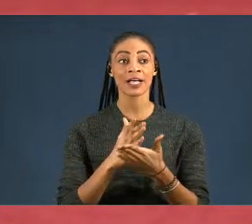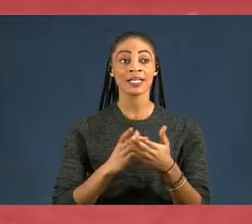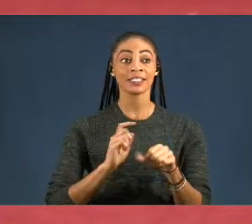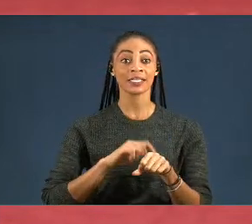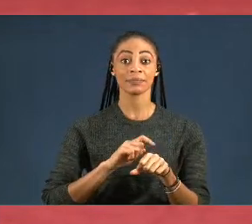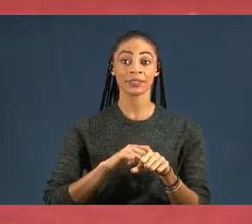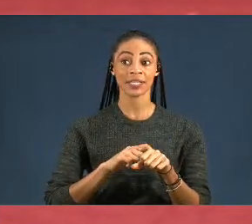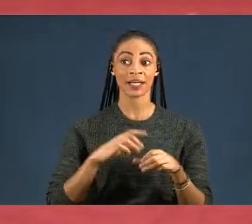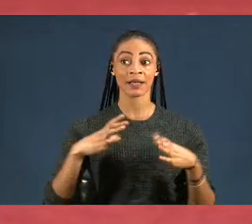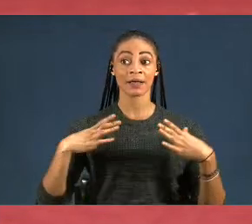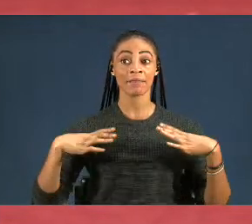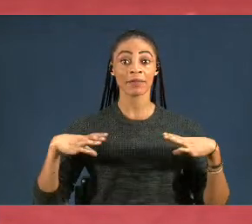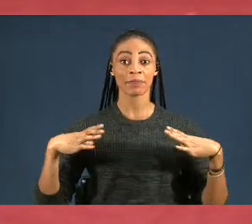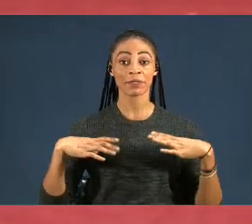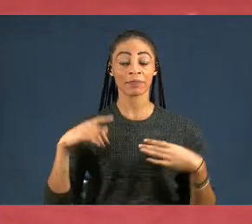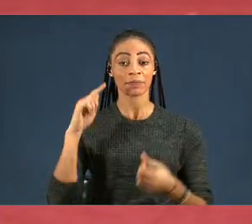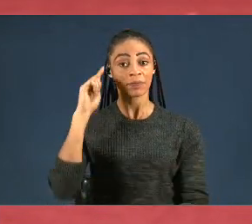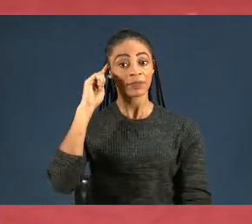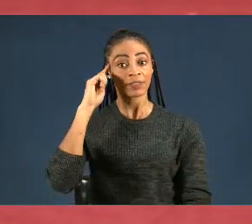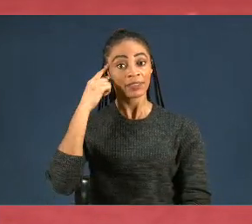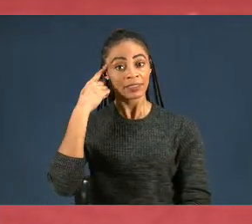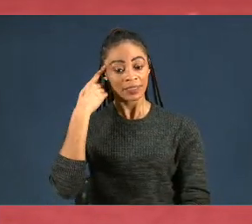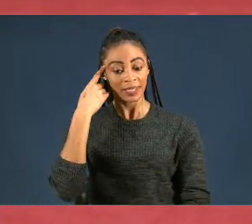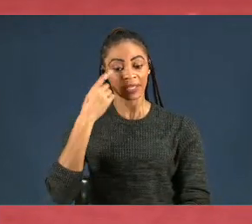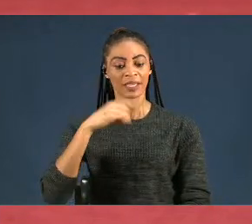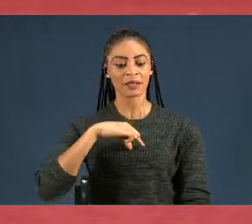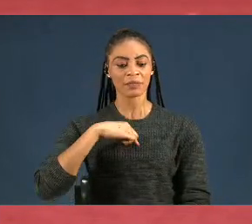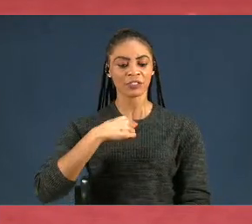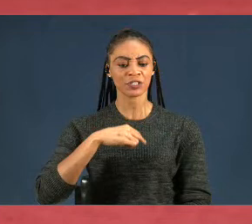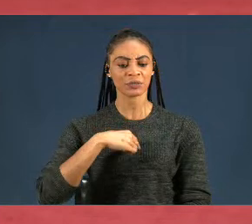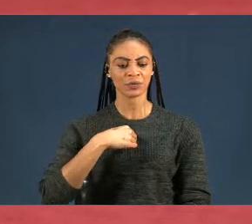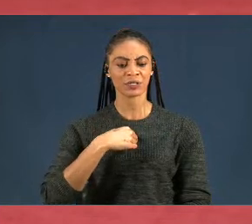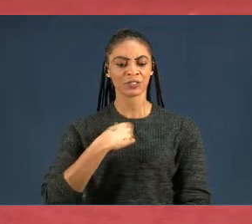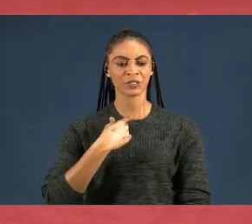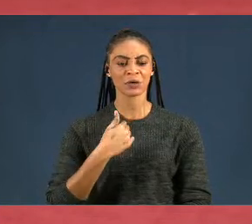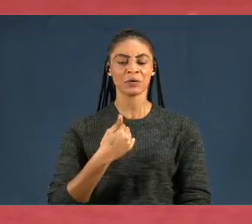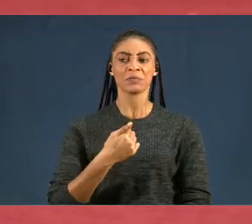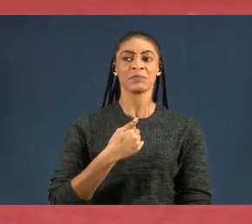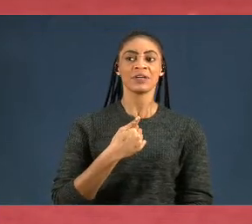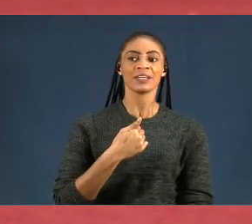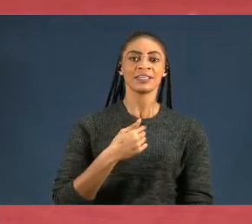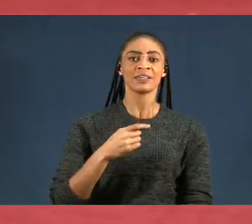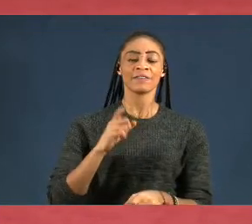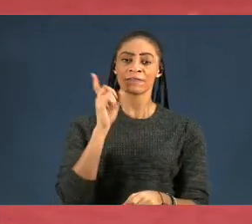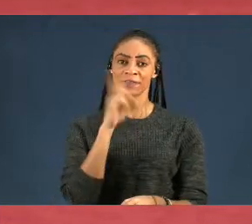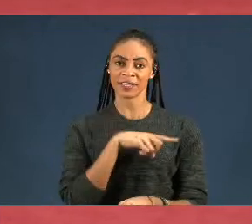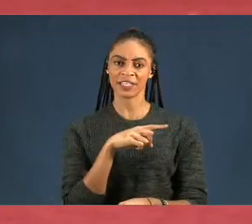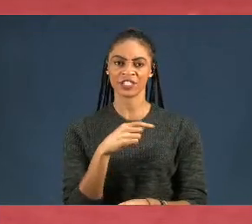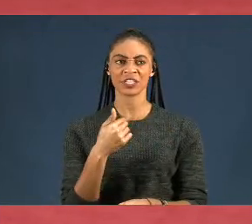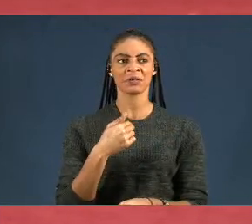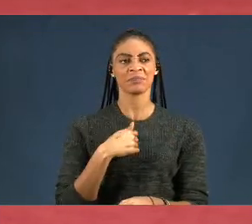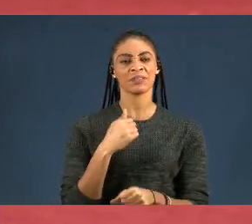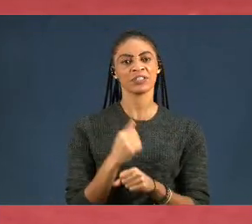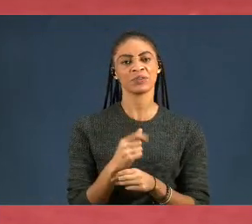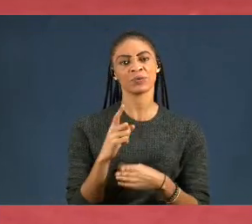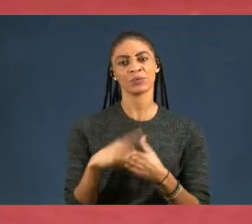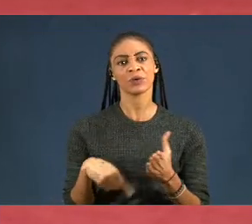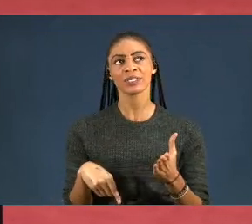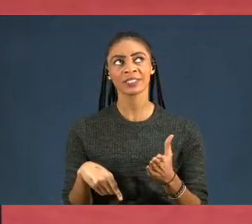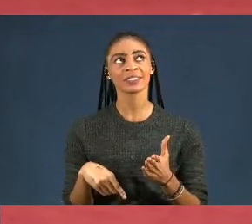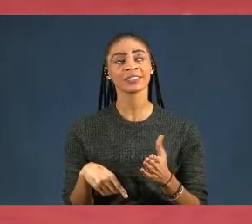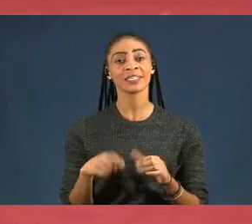these emotions, what do I do if the emotions have ended? What do I do, which is which when the emotions have